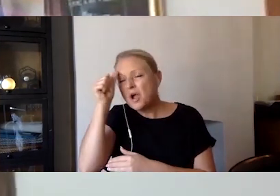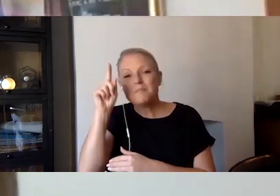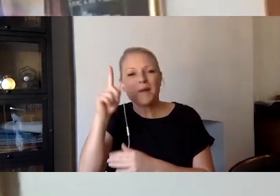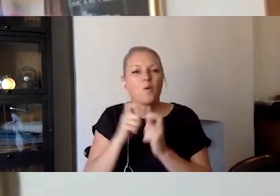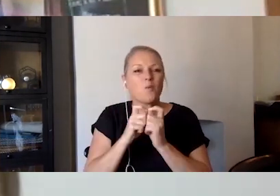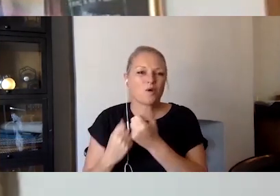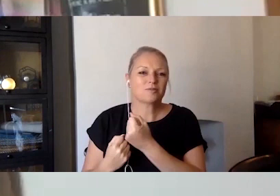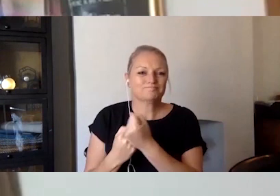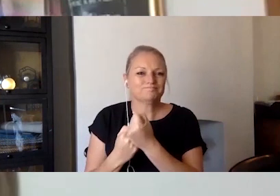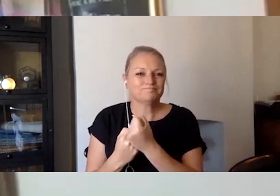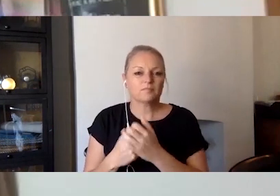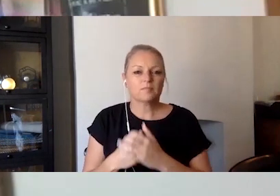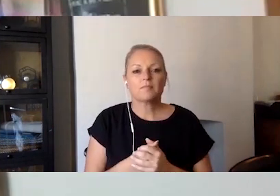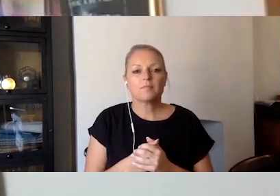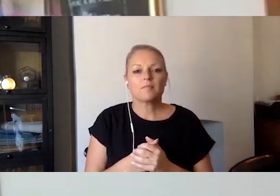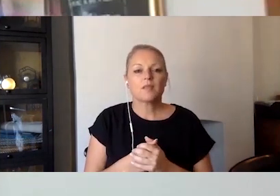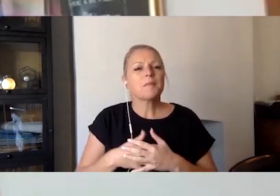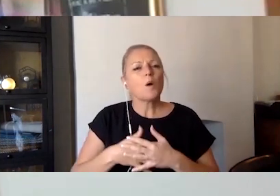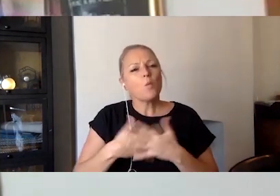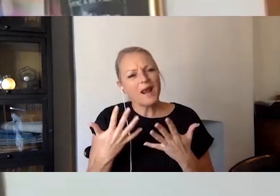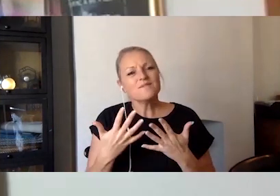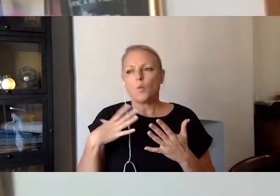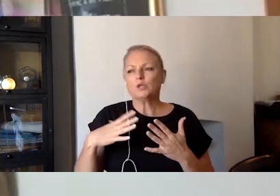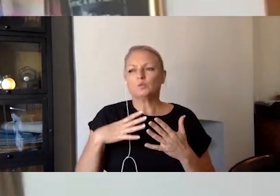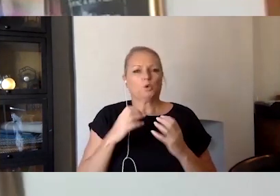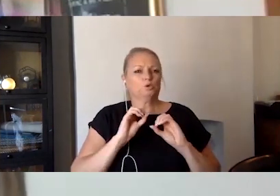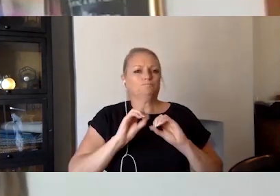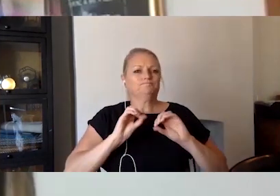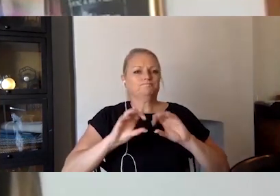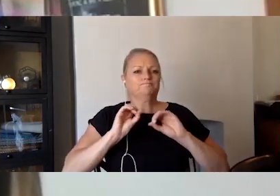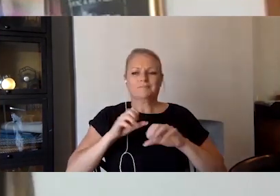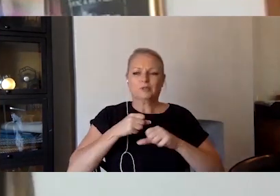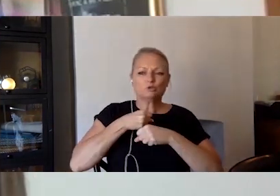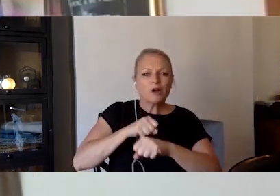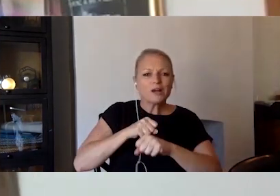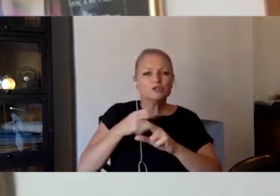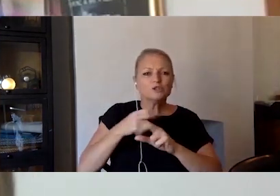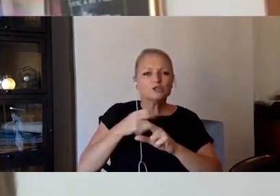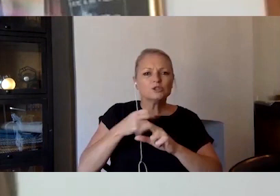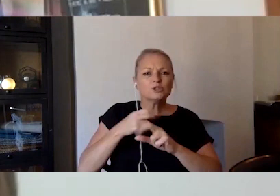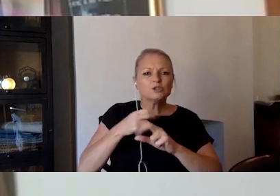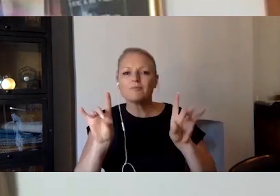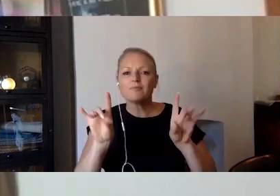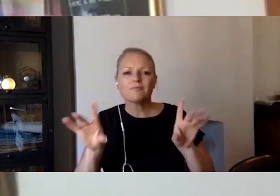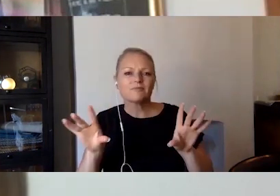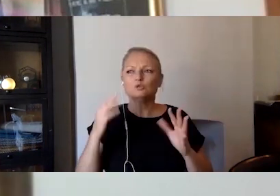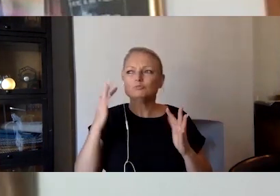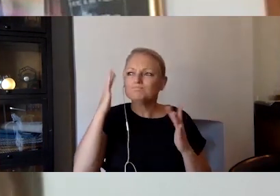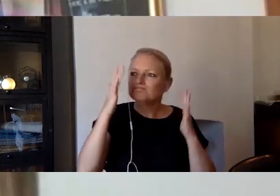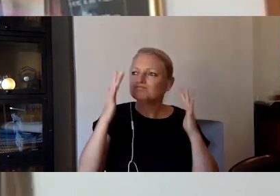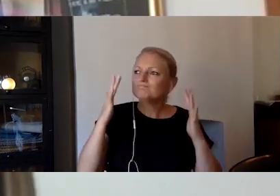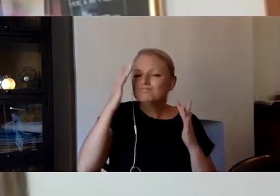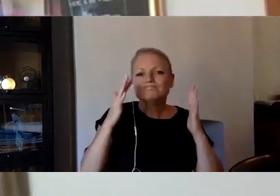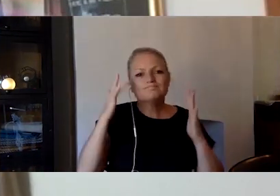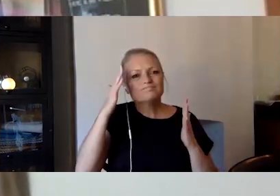Hopefully this helps to plant some seeds about strategies to try and ideas to explore. But first